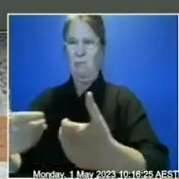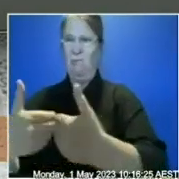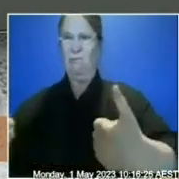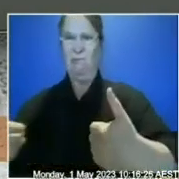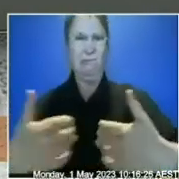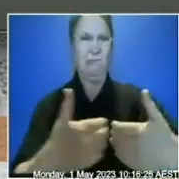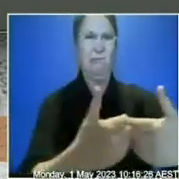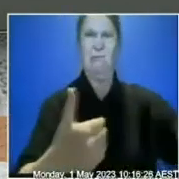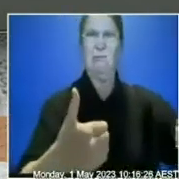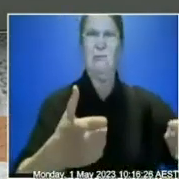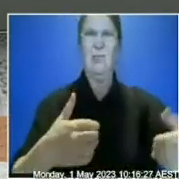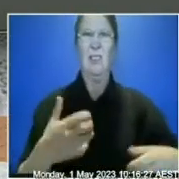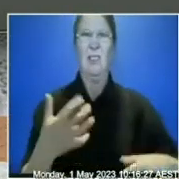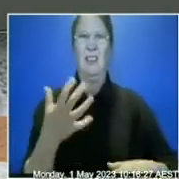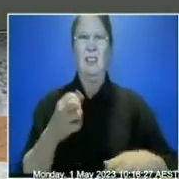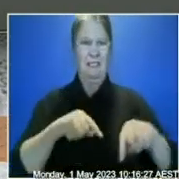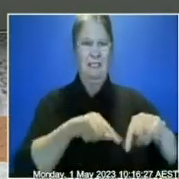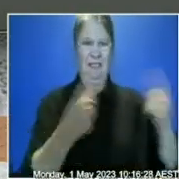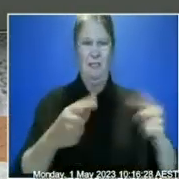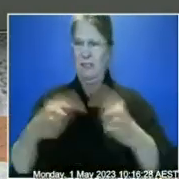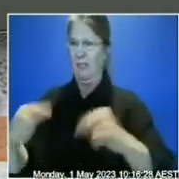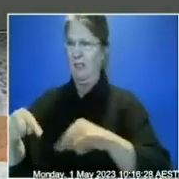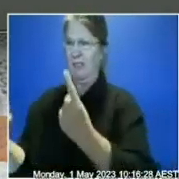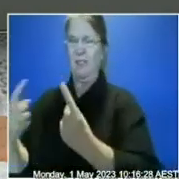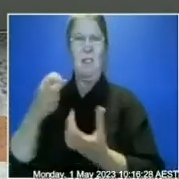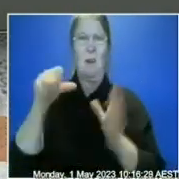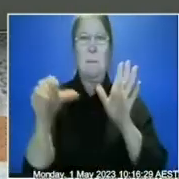the problem because that is all they're authorised to do.